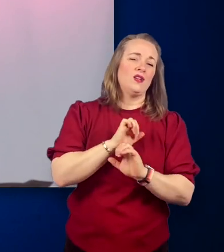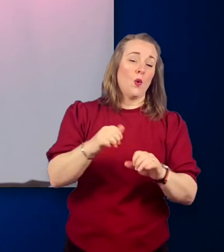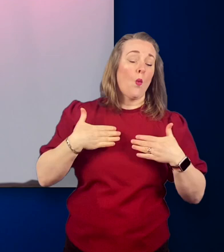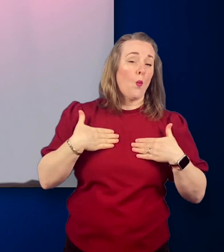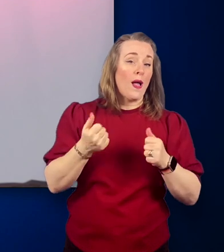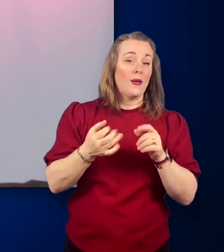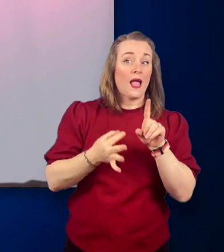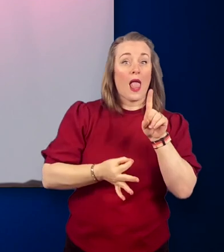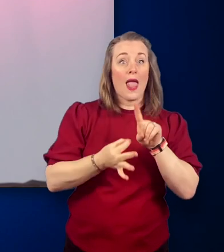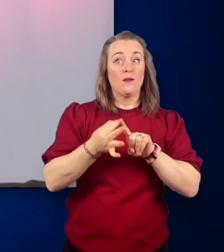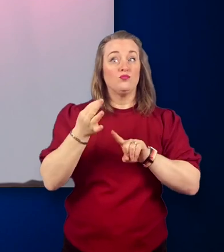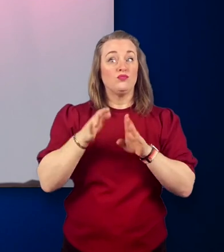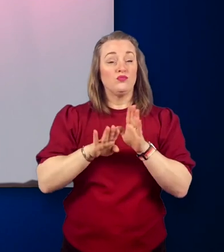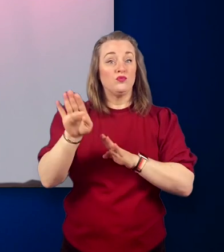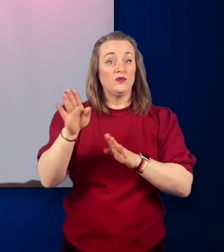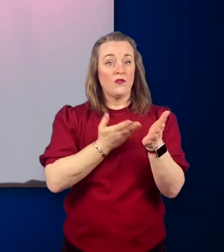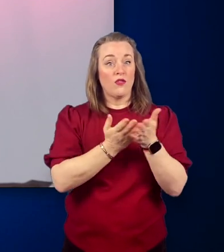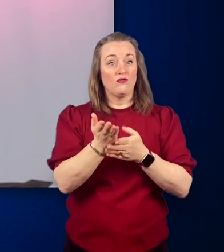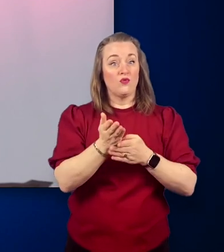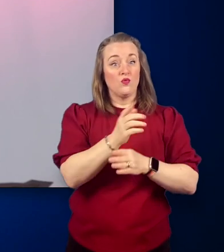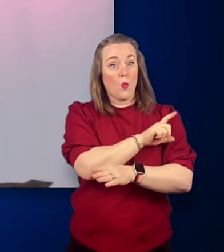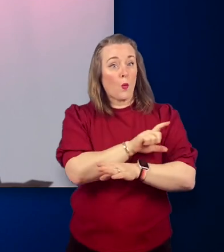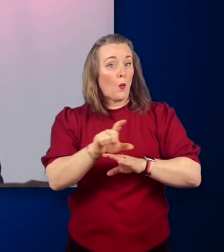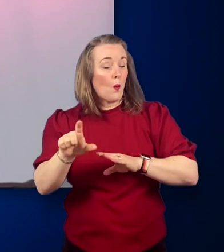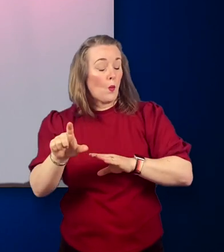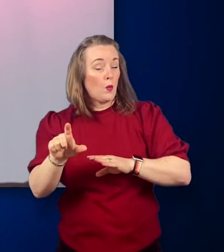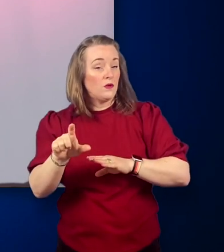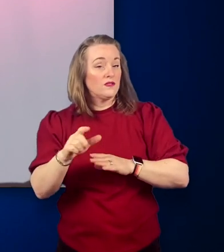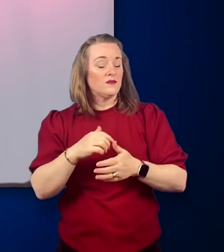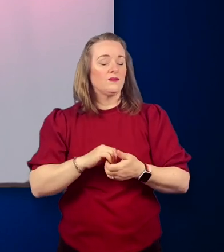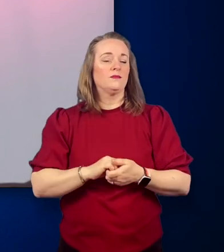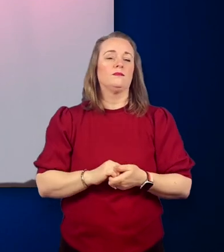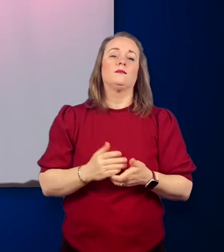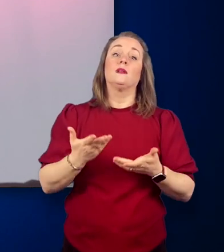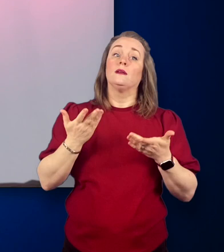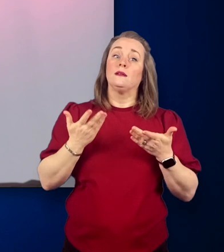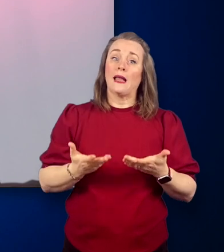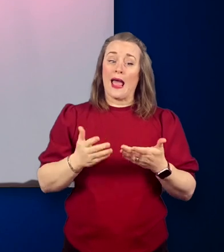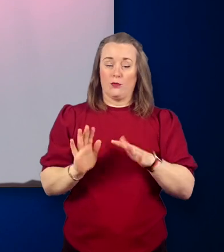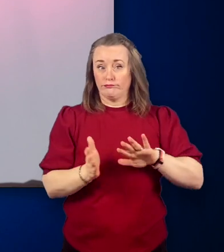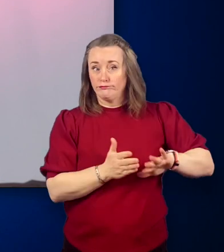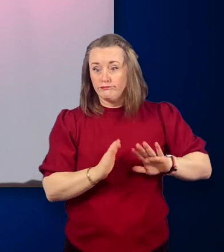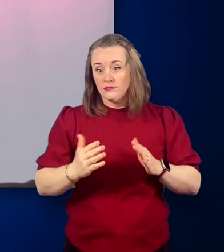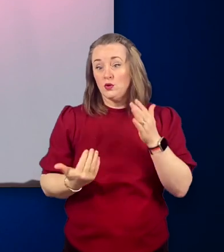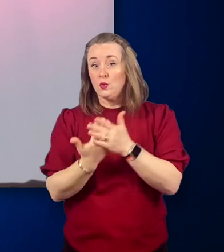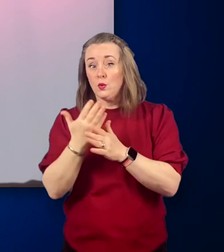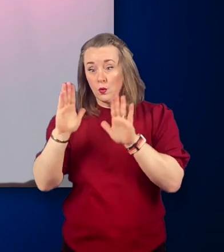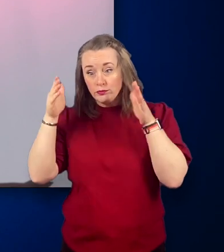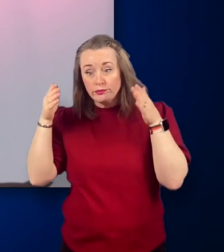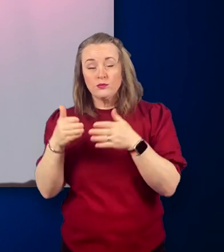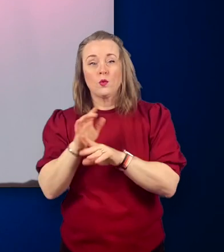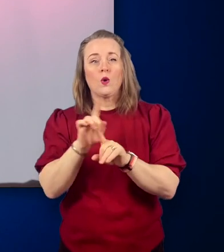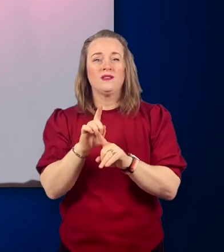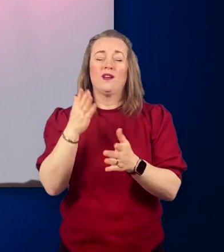has improved as a result of it. But we're now looking at probably the most